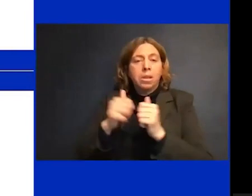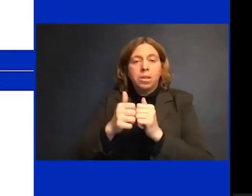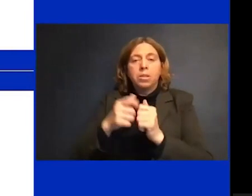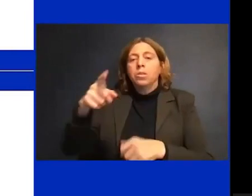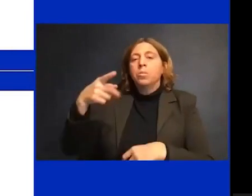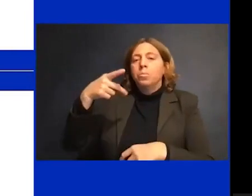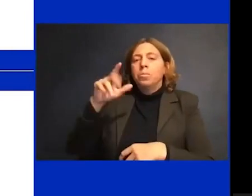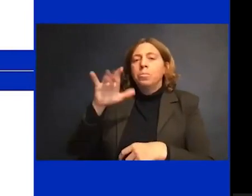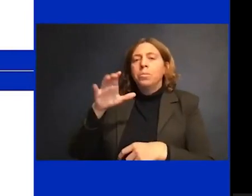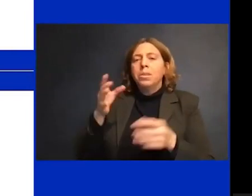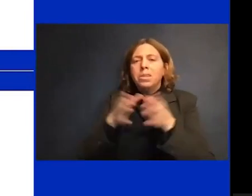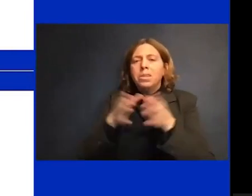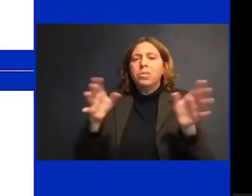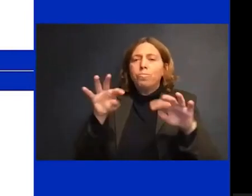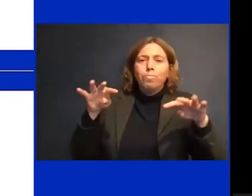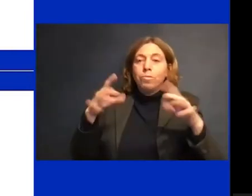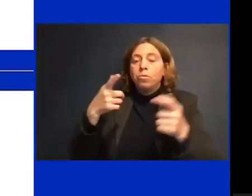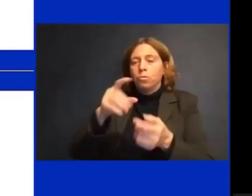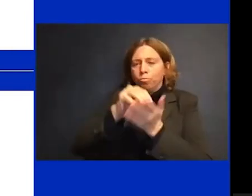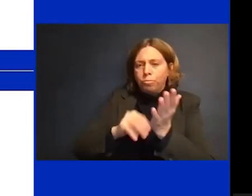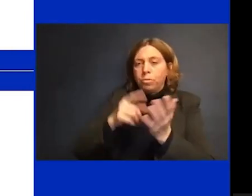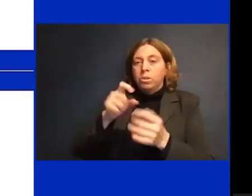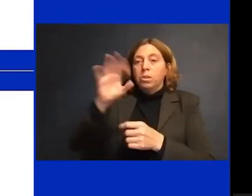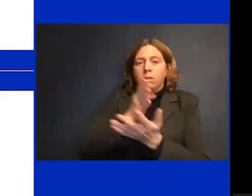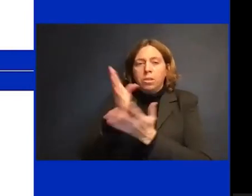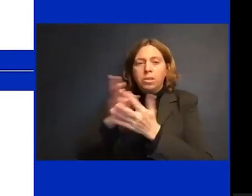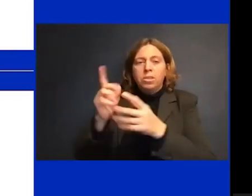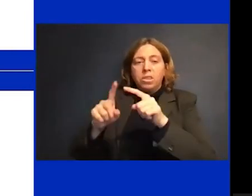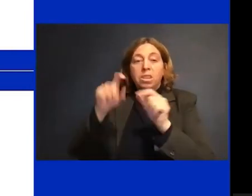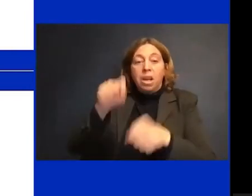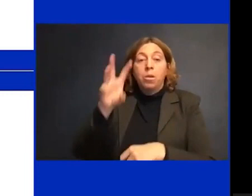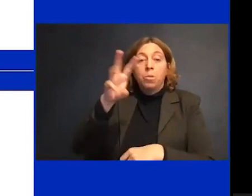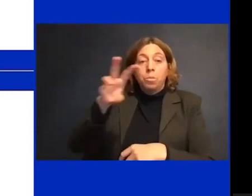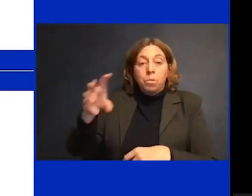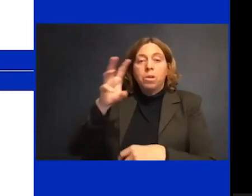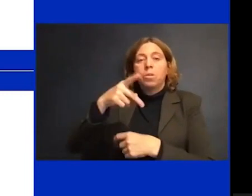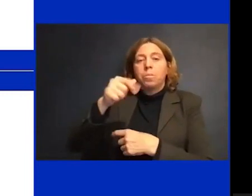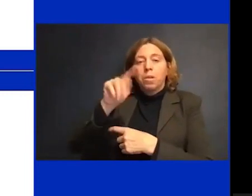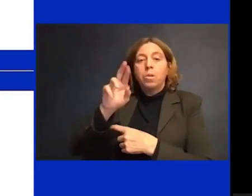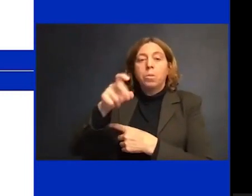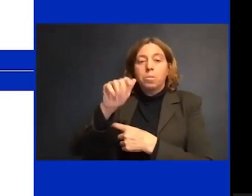can be submitted after the public hearing through various channels, such as the designated website,